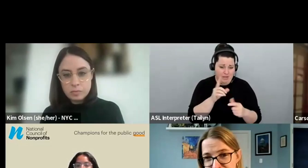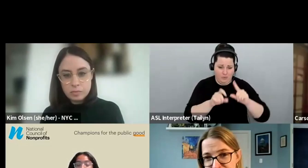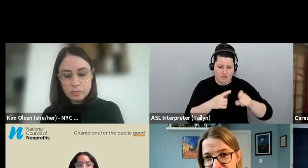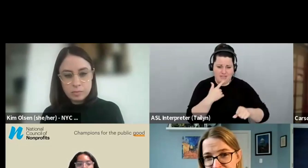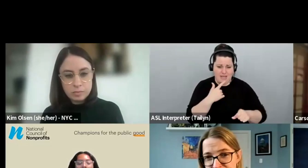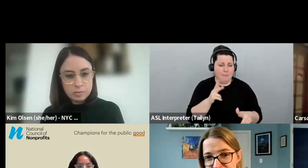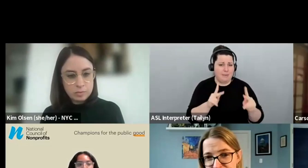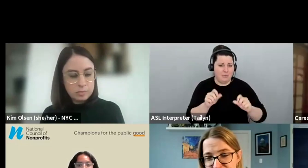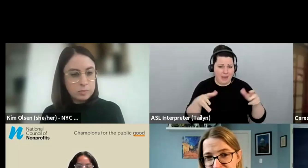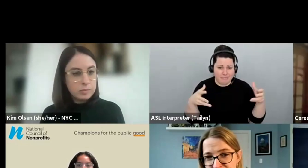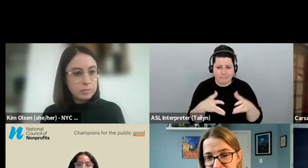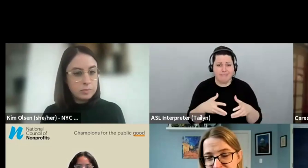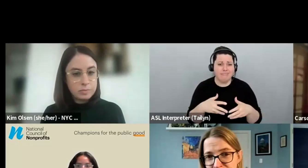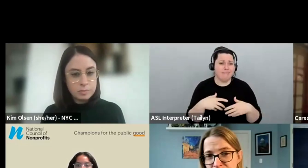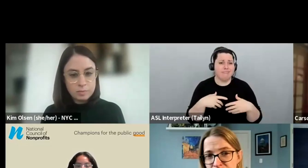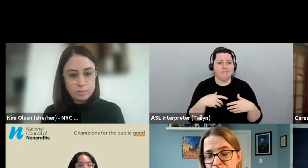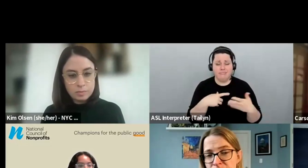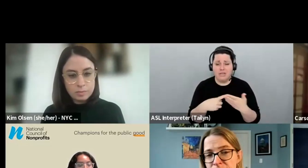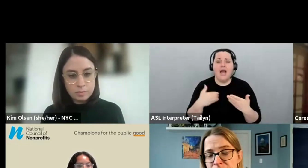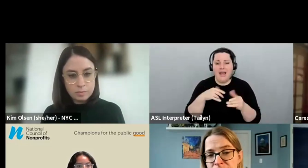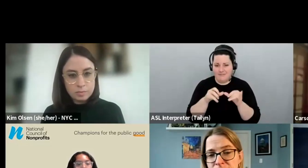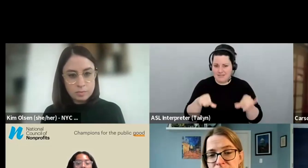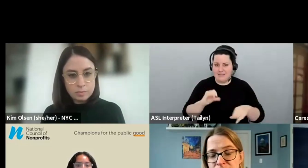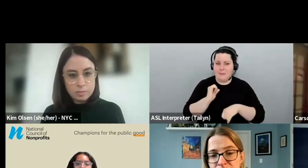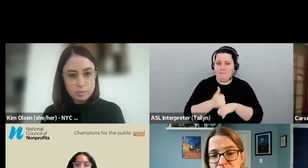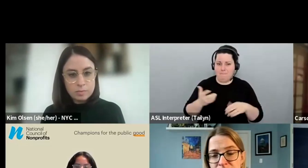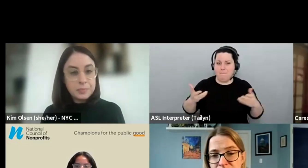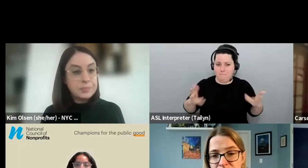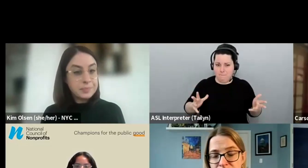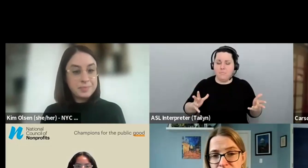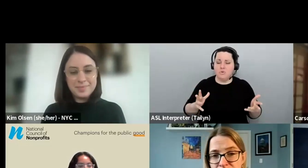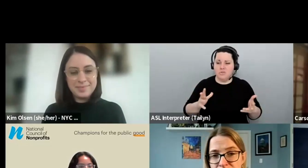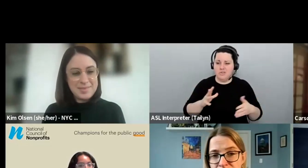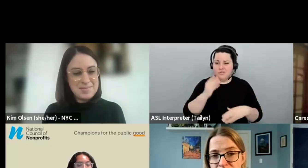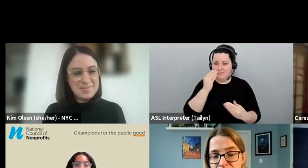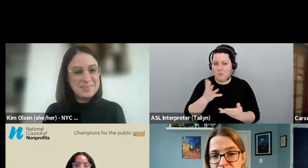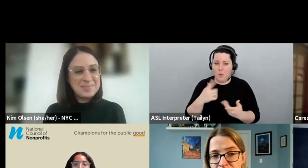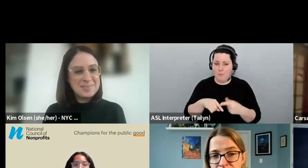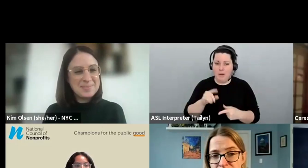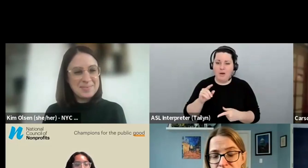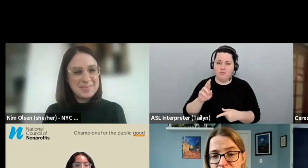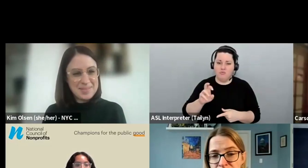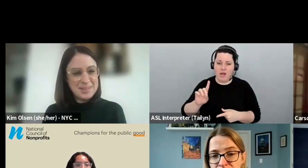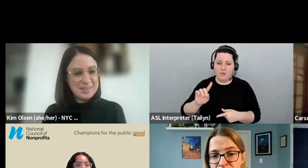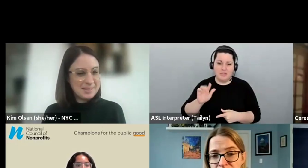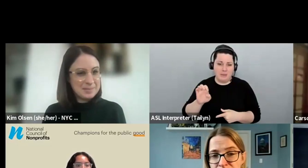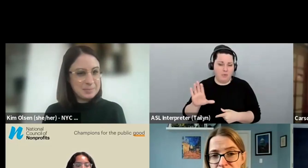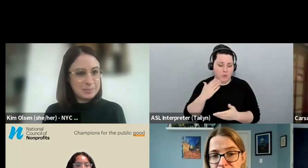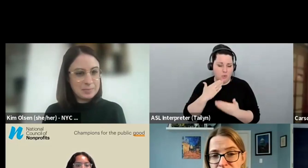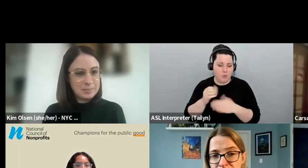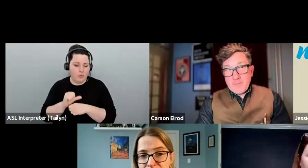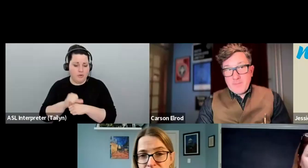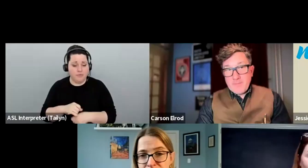can people come together? And there's already a system in place. So I wanted to make sure that folks knew about the good work that you guys were already doing. And then if there are